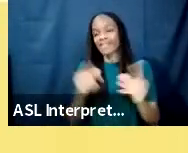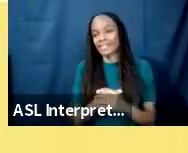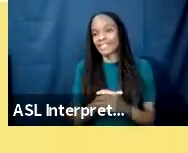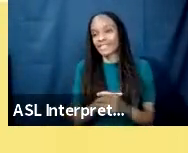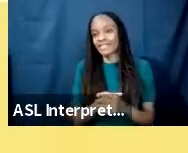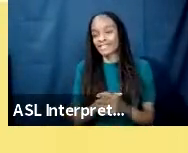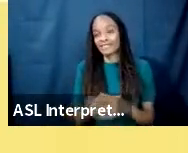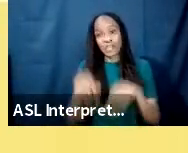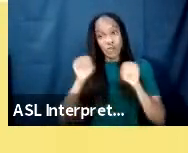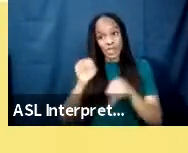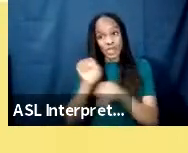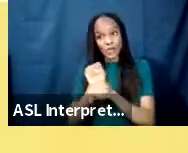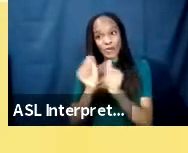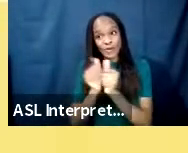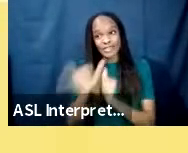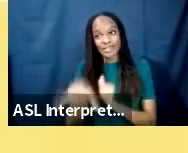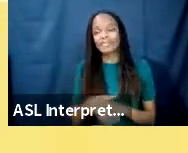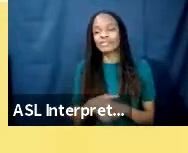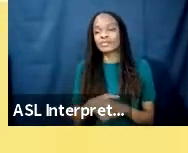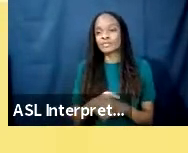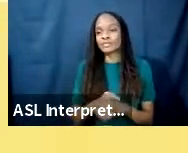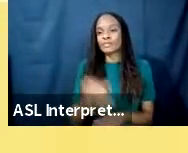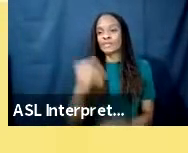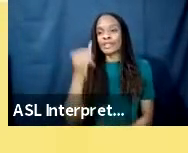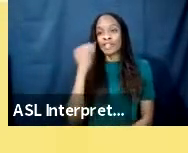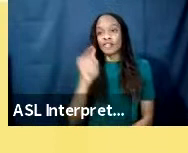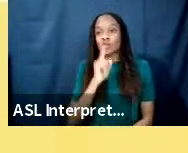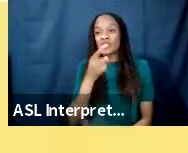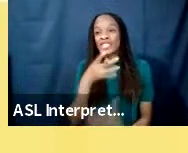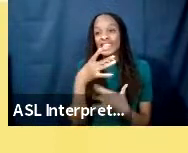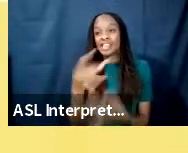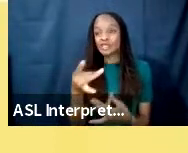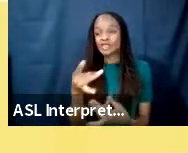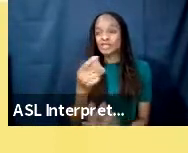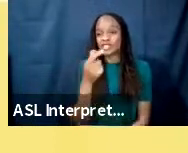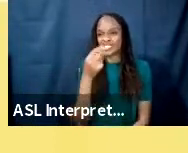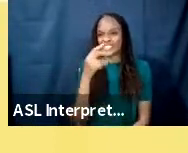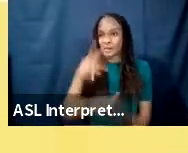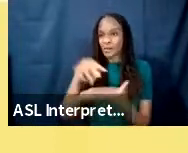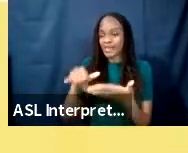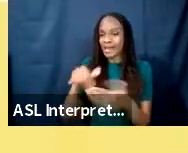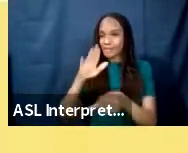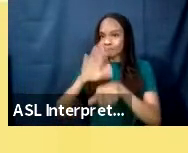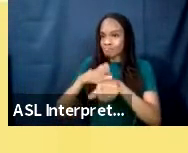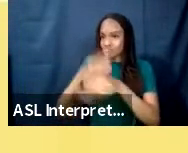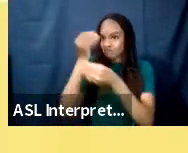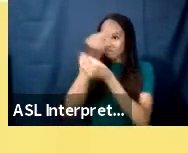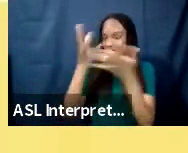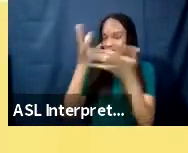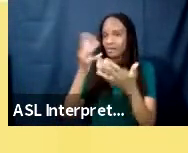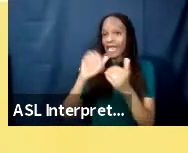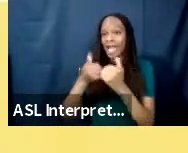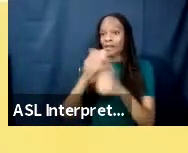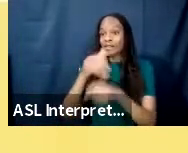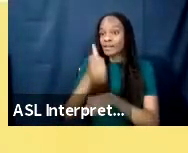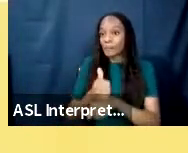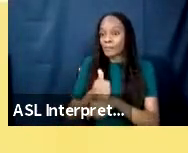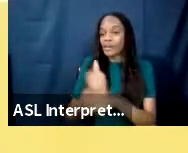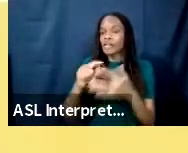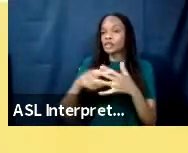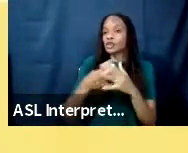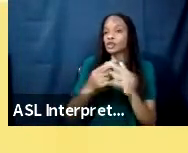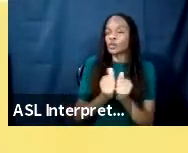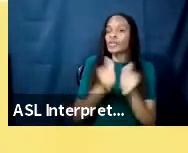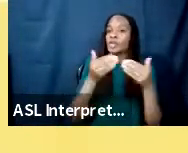it's workable. If you are really interested in reading through it, I'll give you a little hint. The way that it's set up is that it starts with